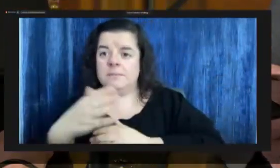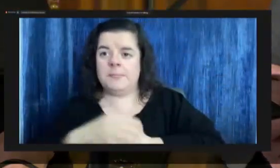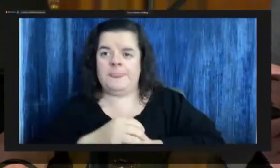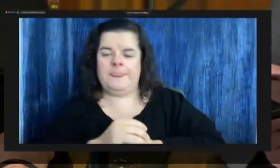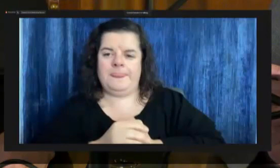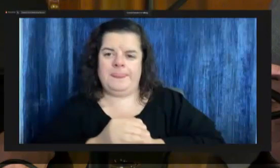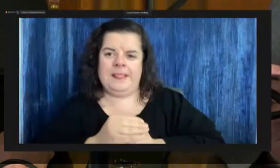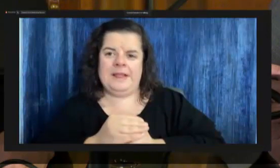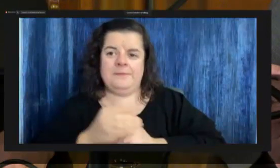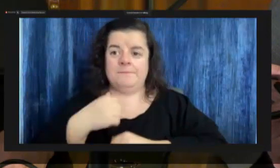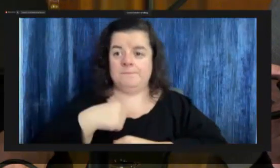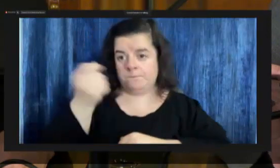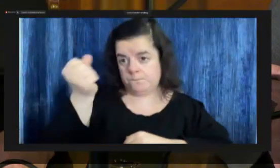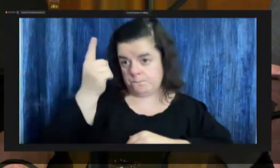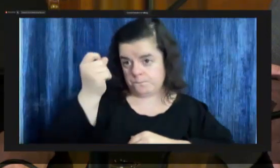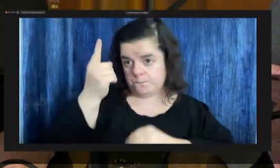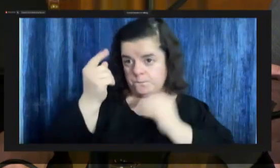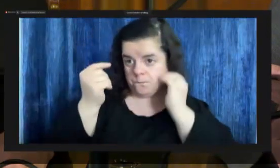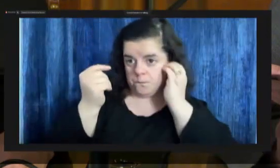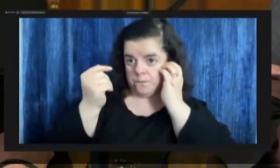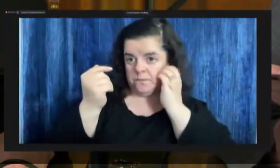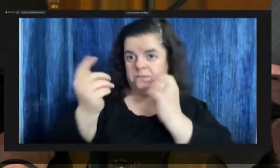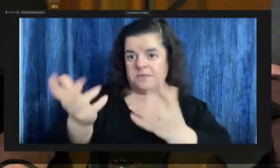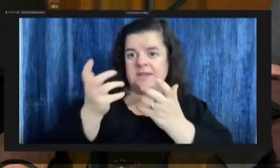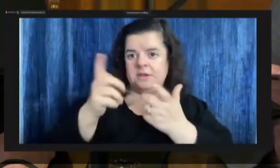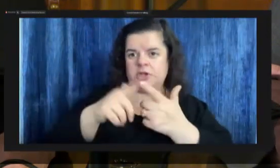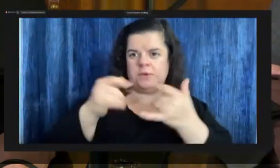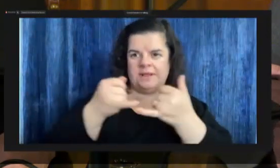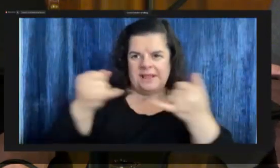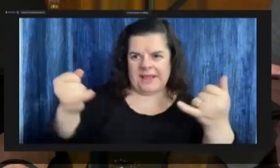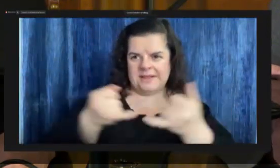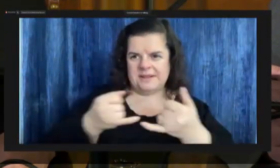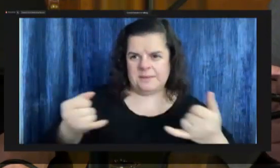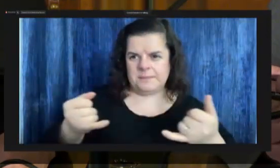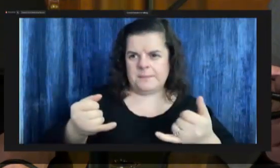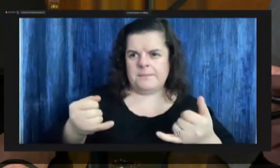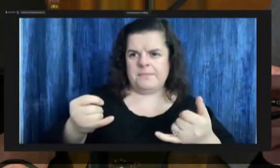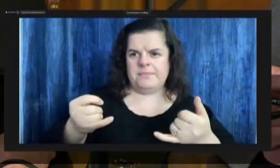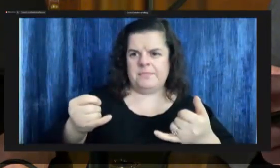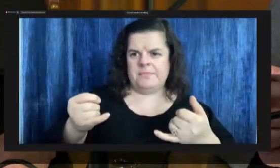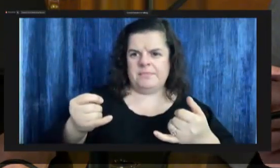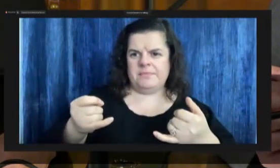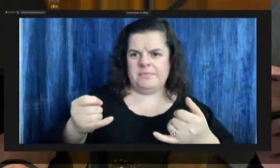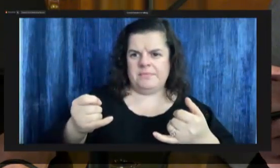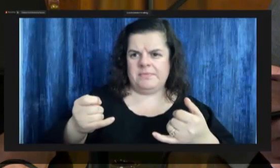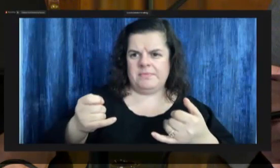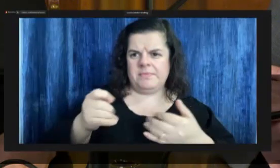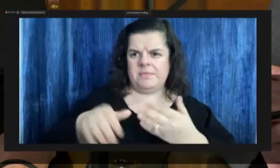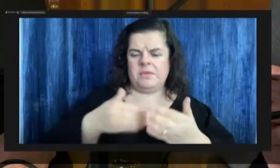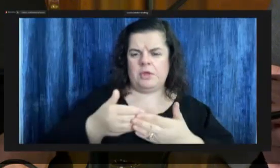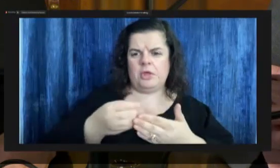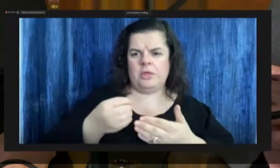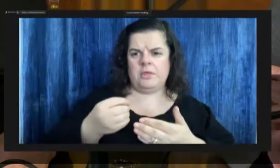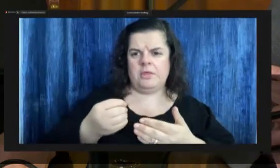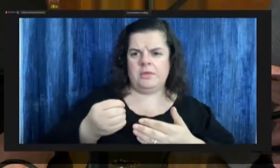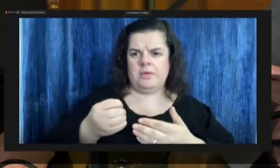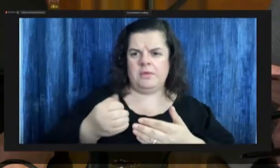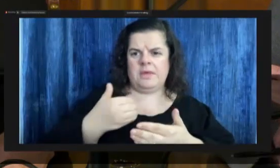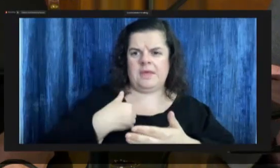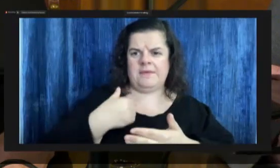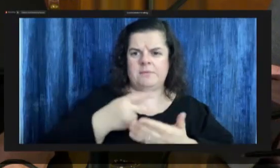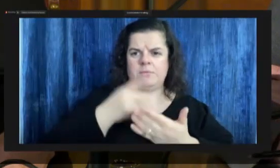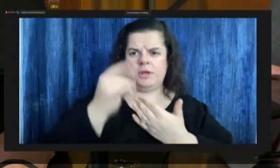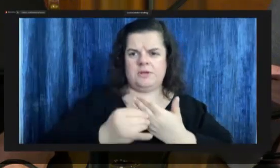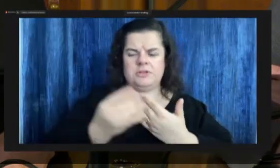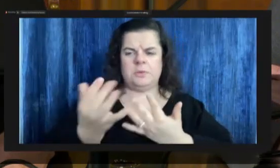do understand the desire to line item, and certainly we all kind of have these projects that have been